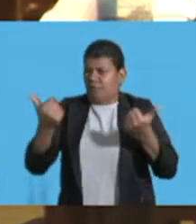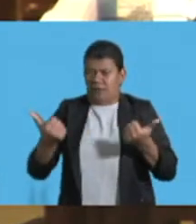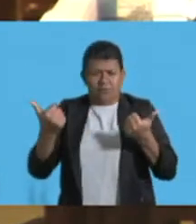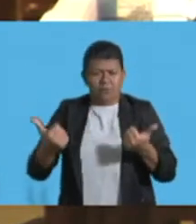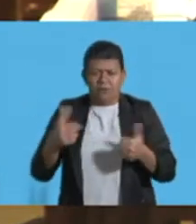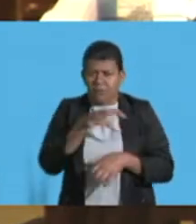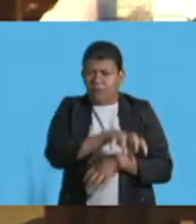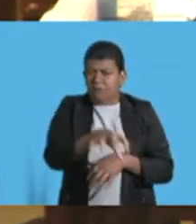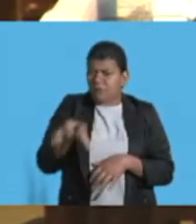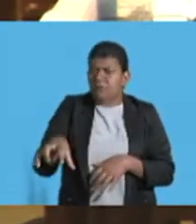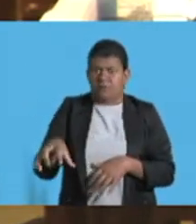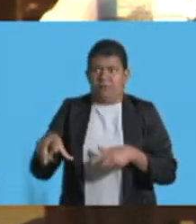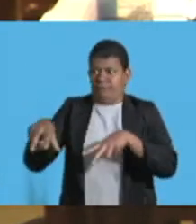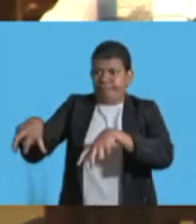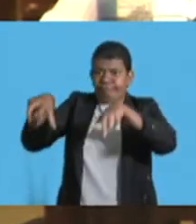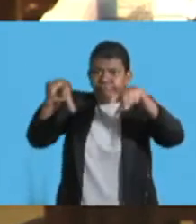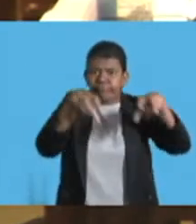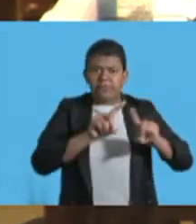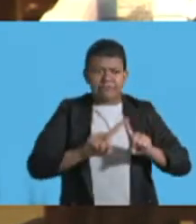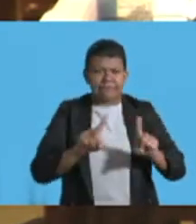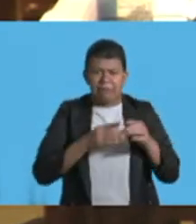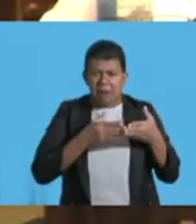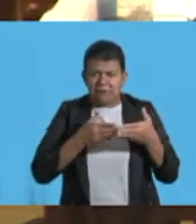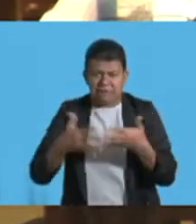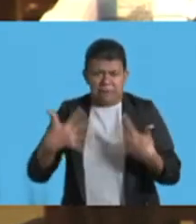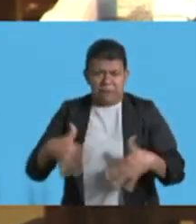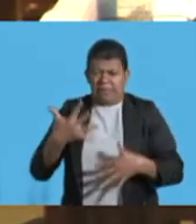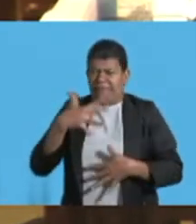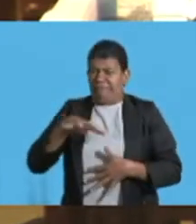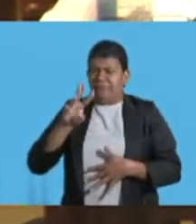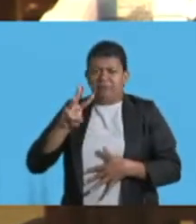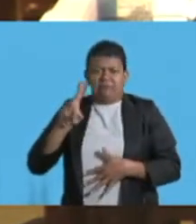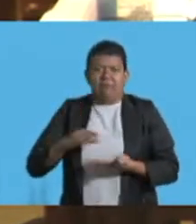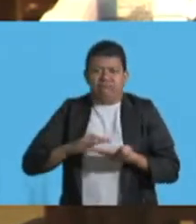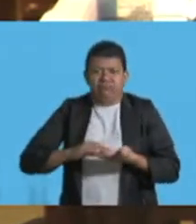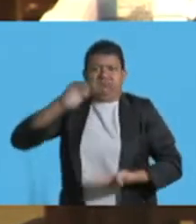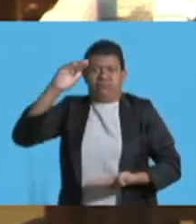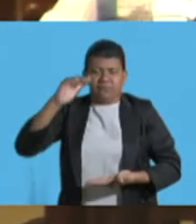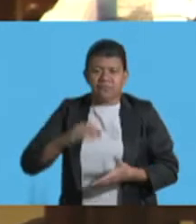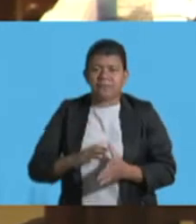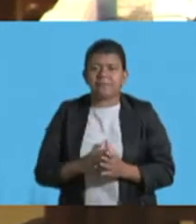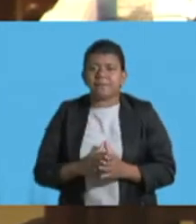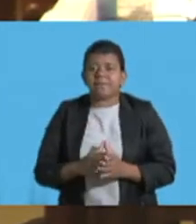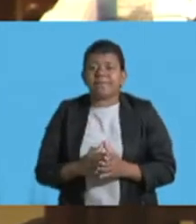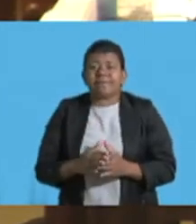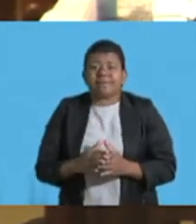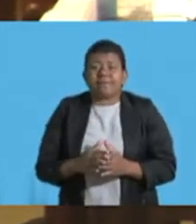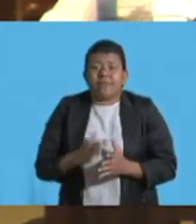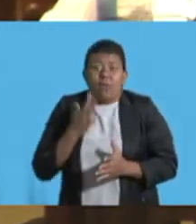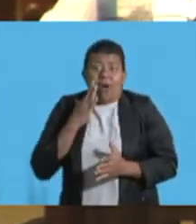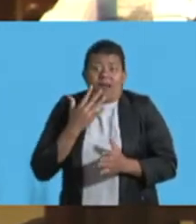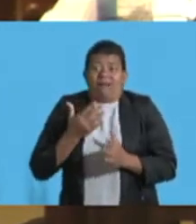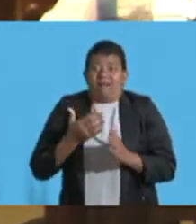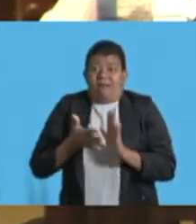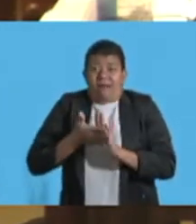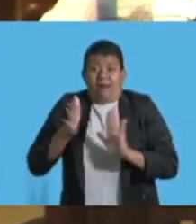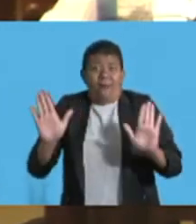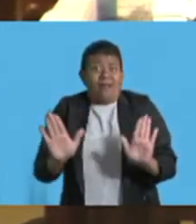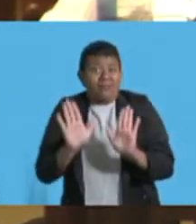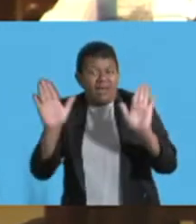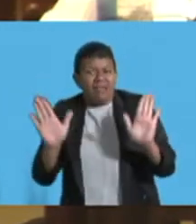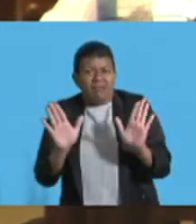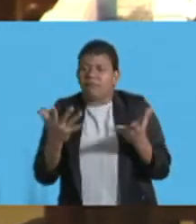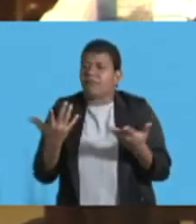an increase of 50%, Madam Speaker, during the peak period, which are school holidays, Easter